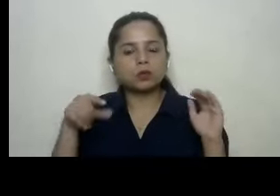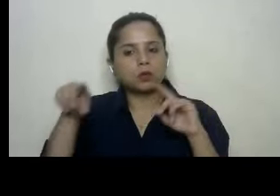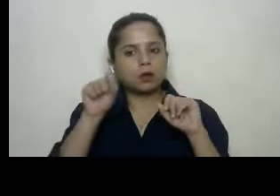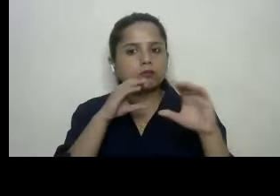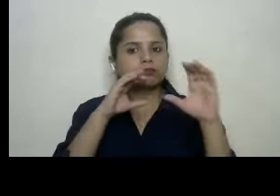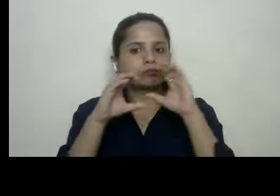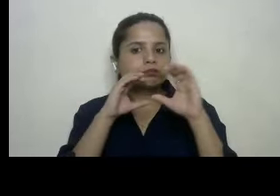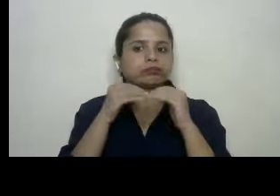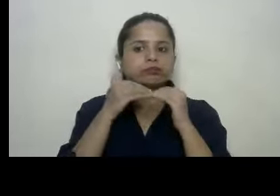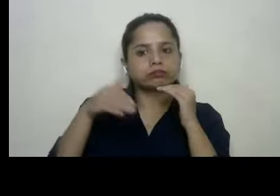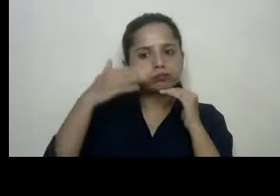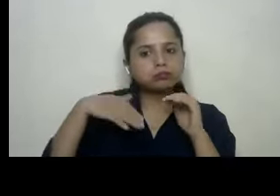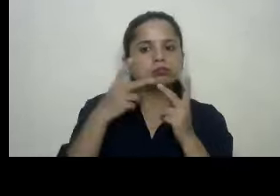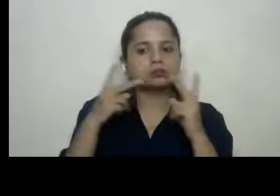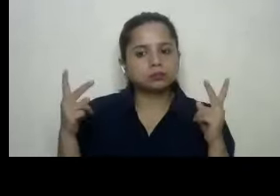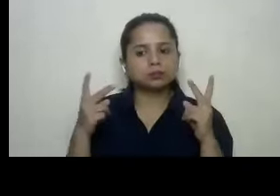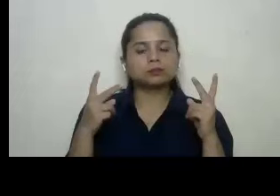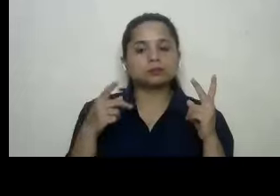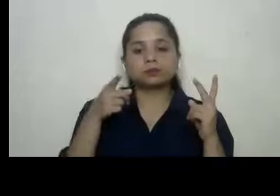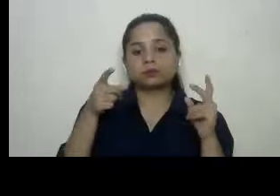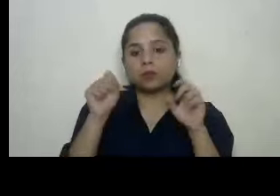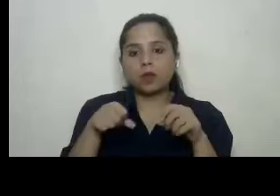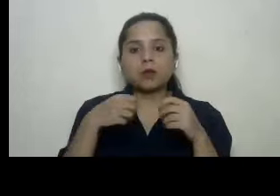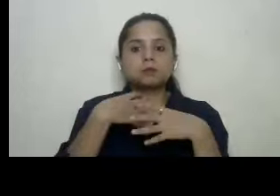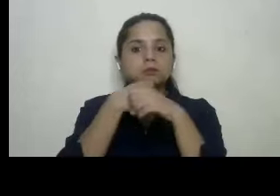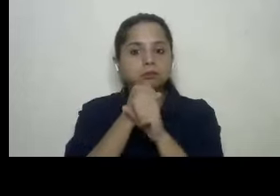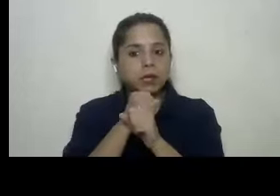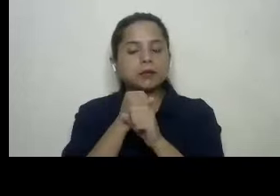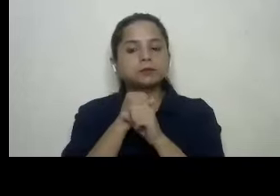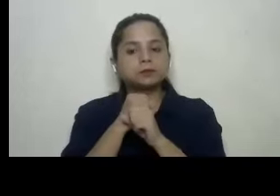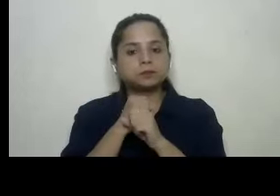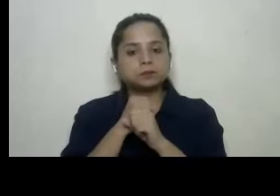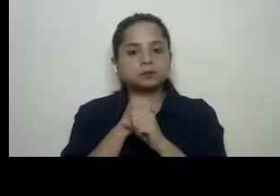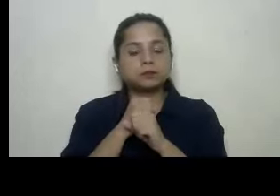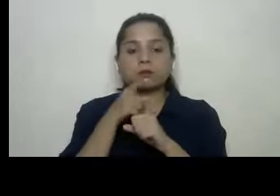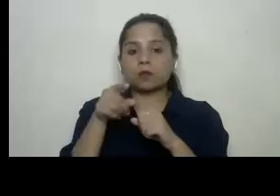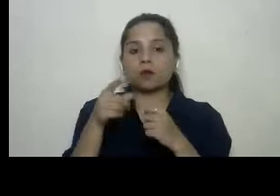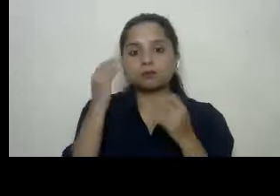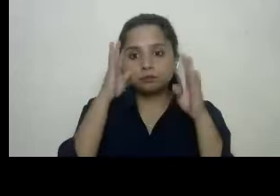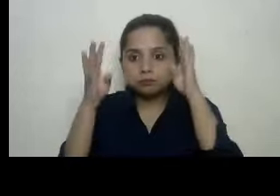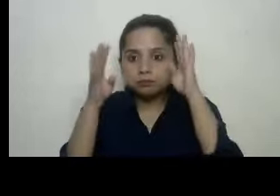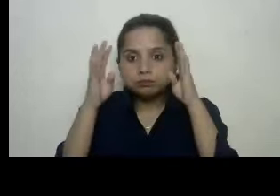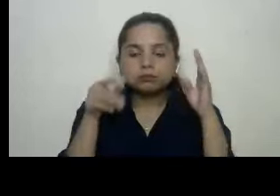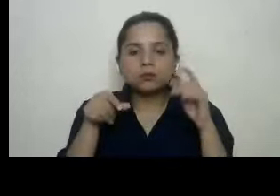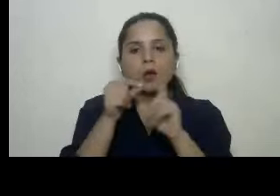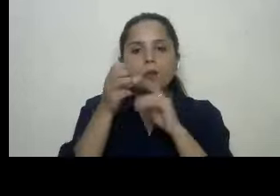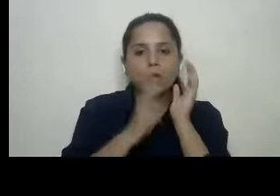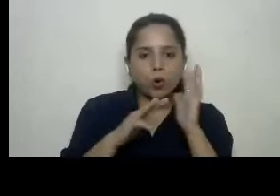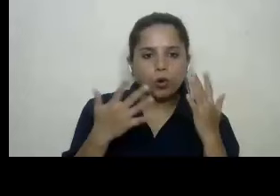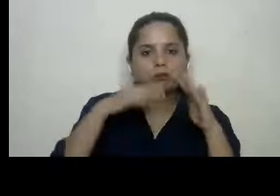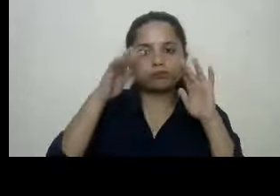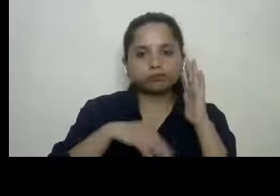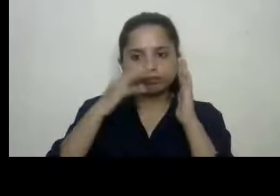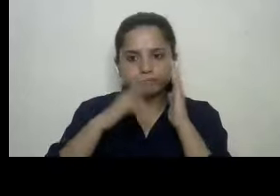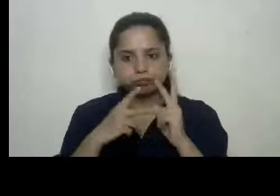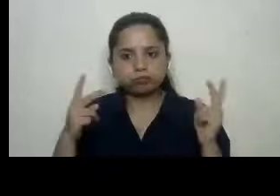learning. It can create creative content, like I said, poems, essays, stories,